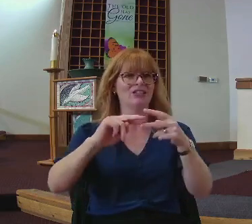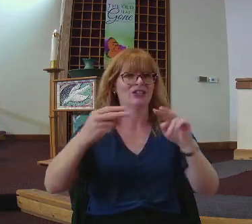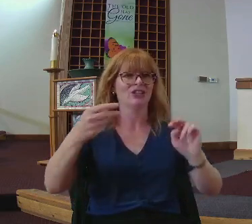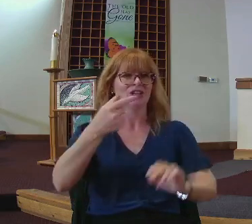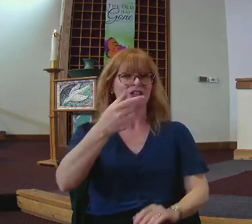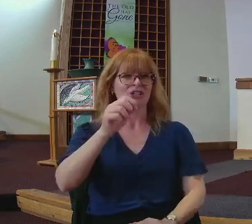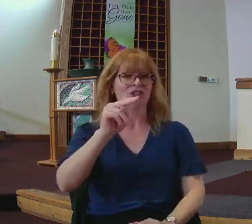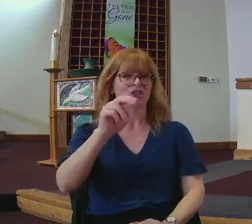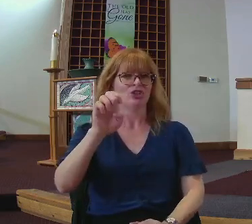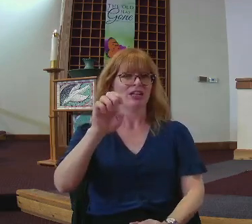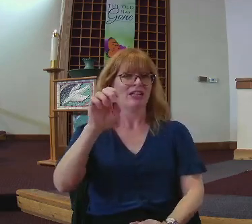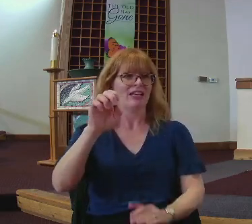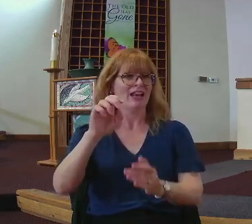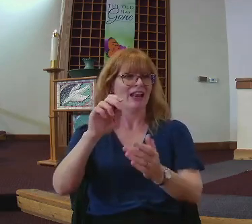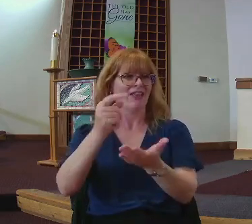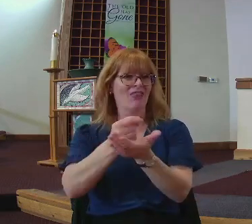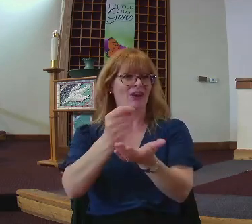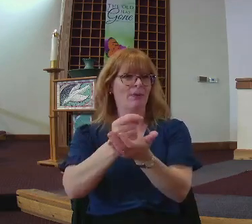in my wheelhouse.